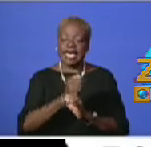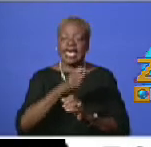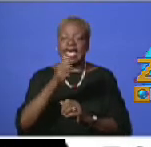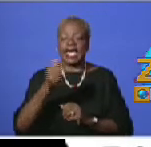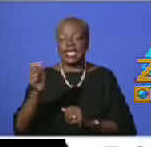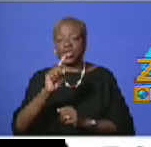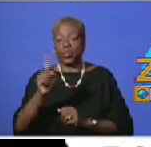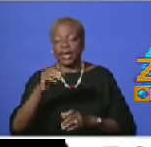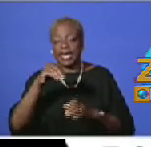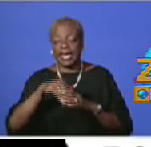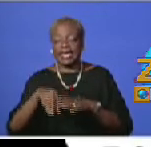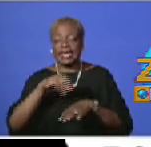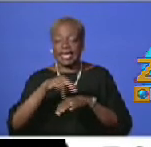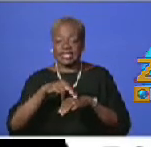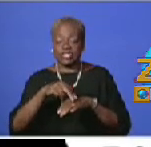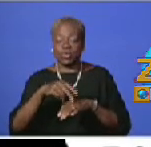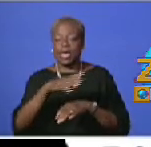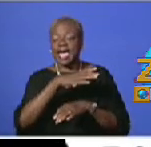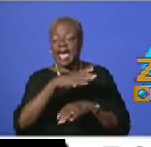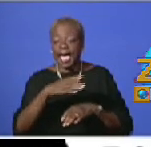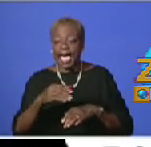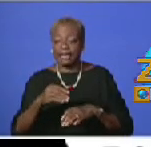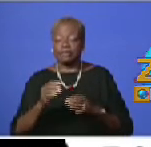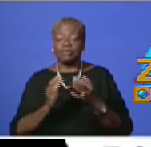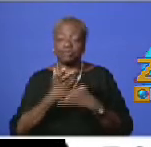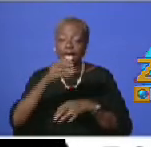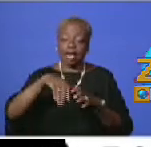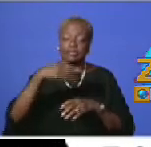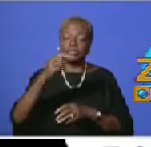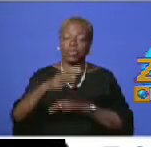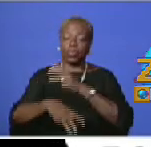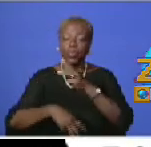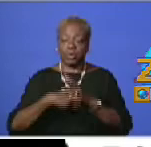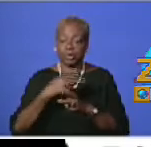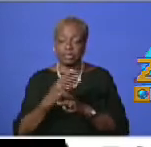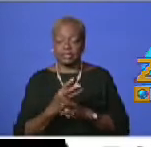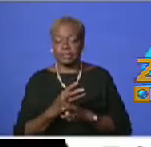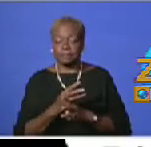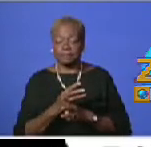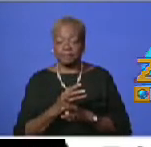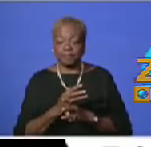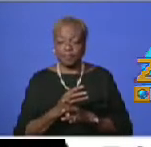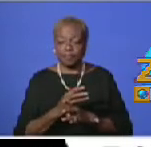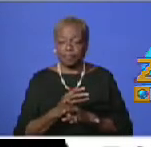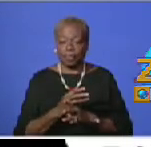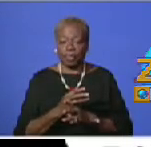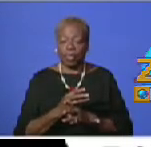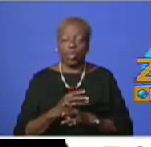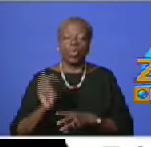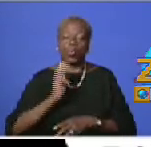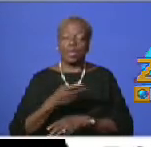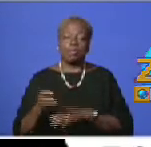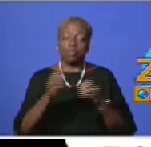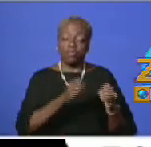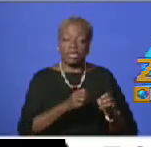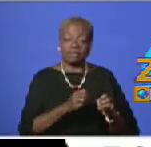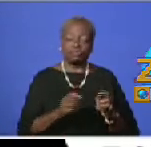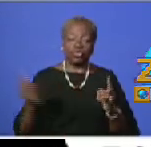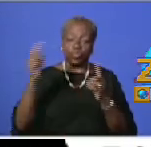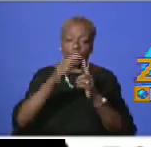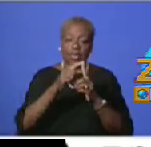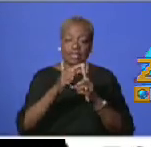the world, coming into the country, and know who the driver was. Prepaid, because now we realize that we're moving towards a cashless